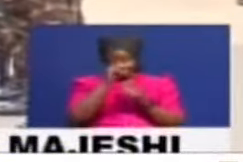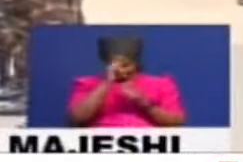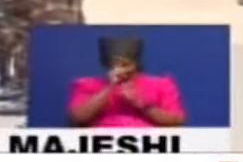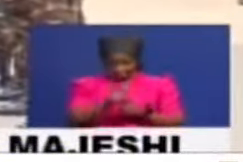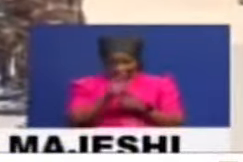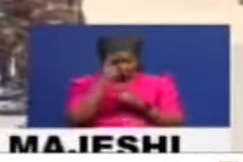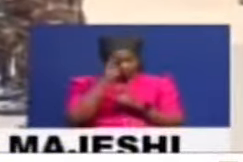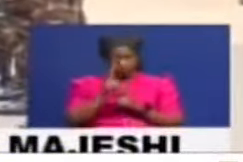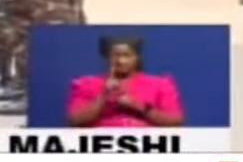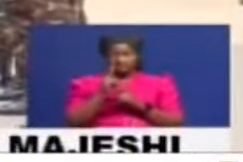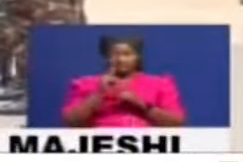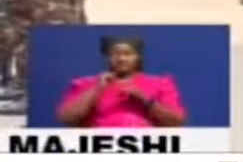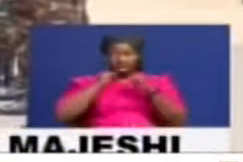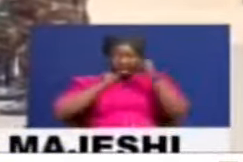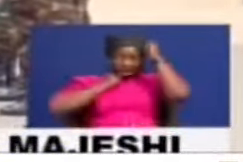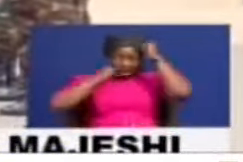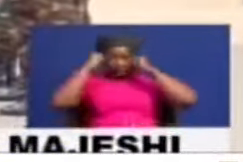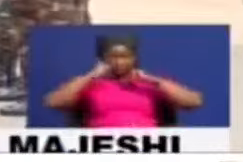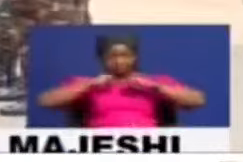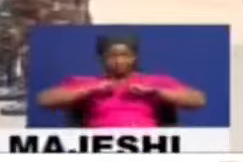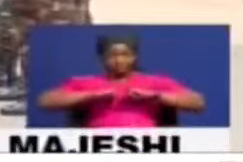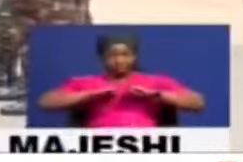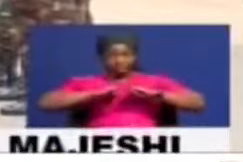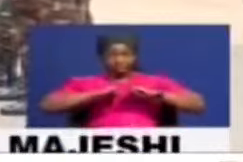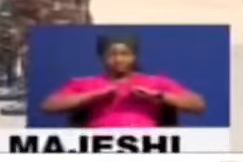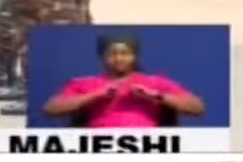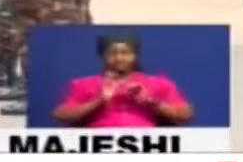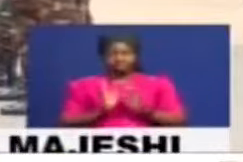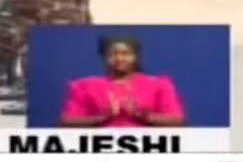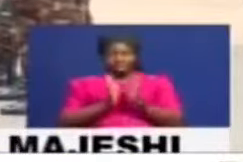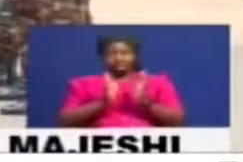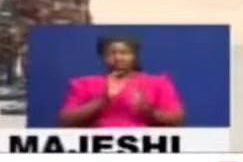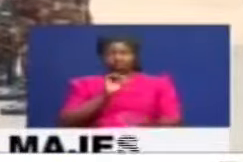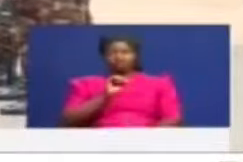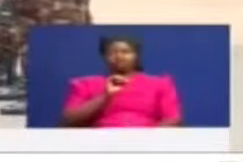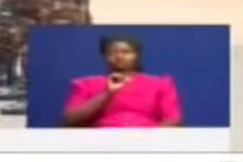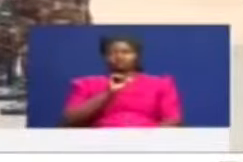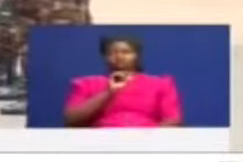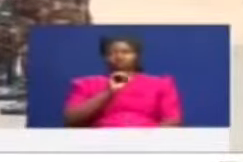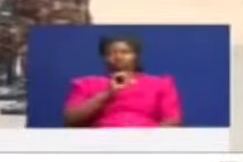where, of course, that military honor and memorial service ceremony